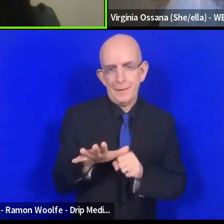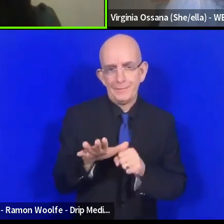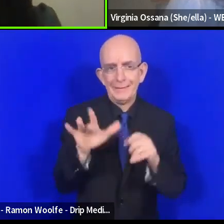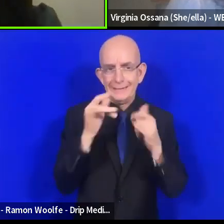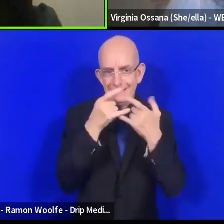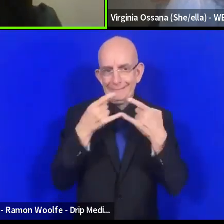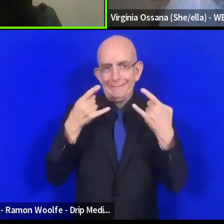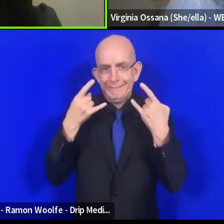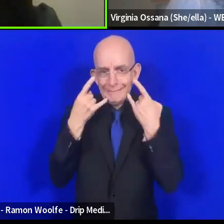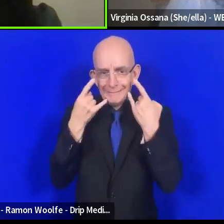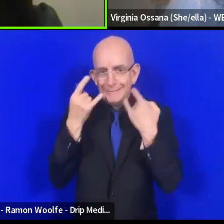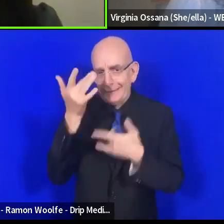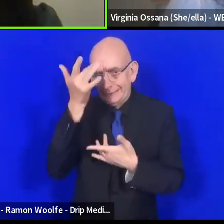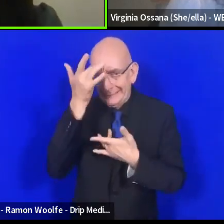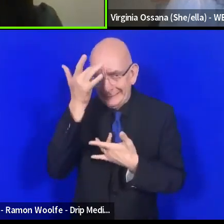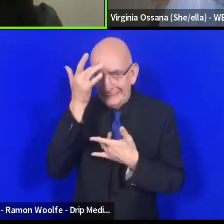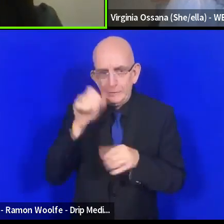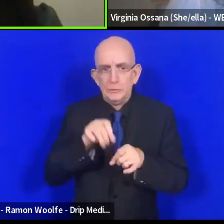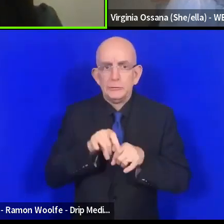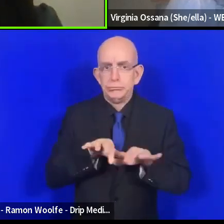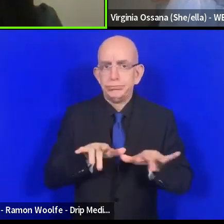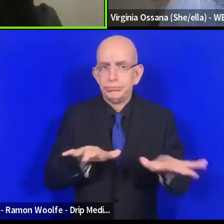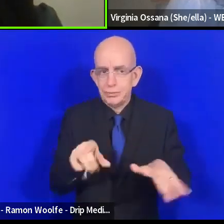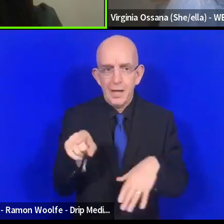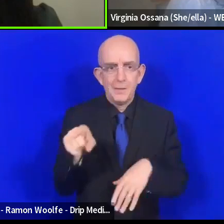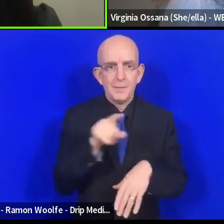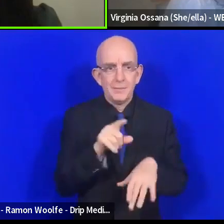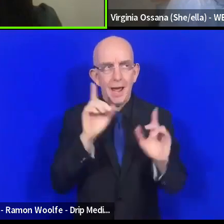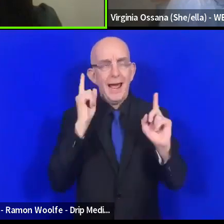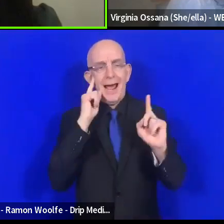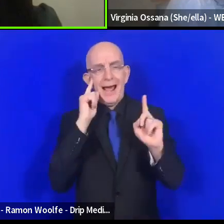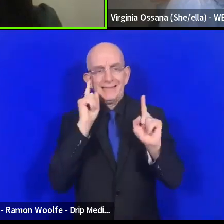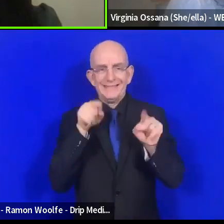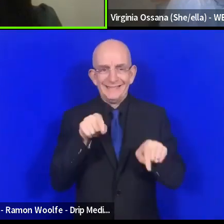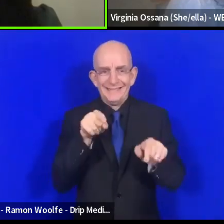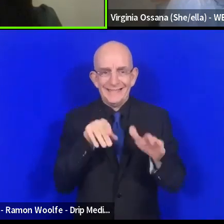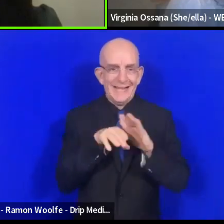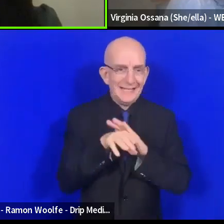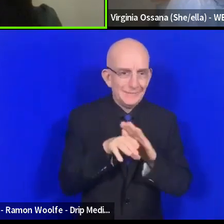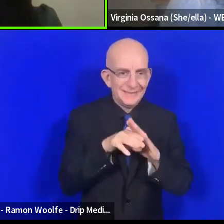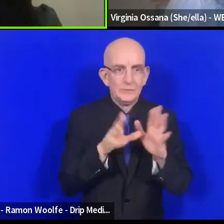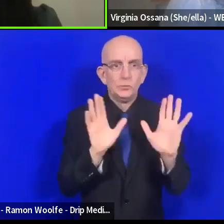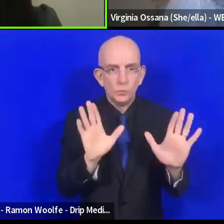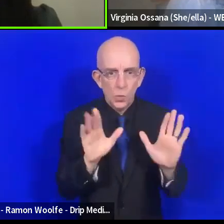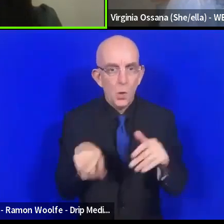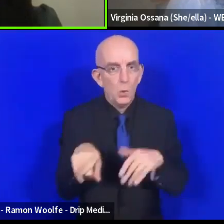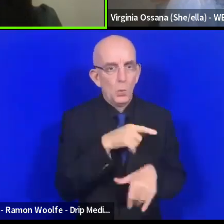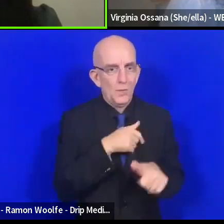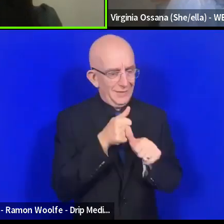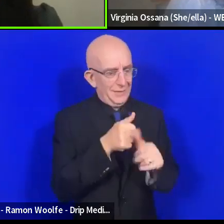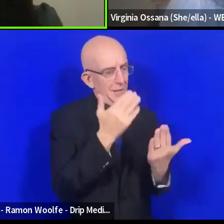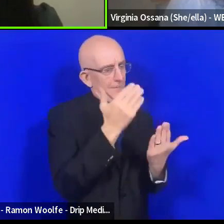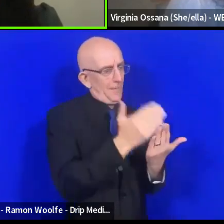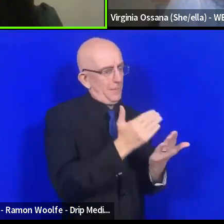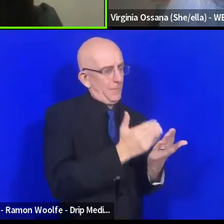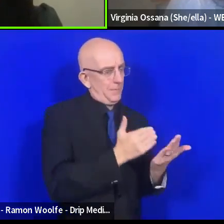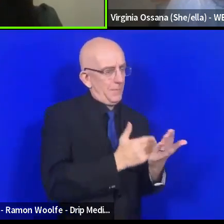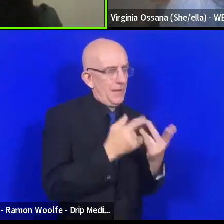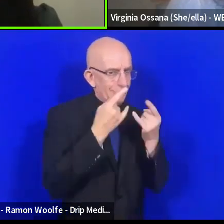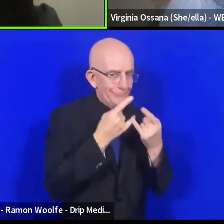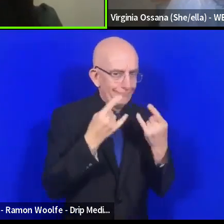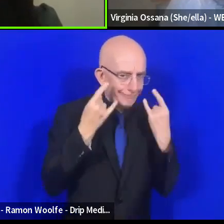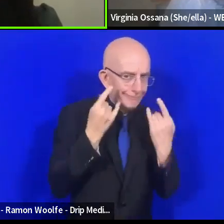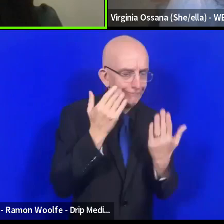thinking about accessibility. We were following the guidelines set by Rwanda around